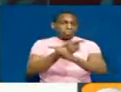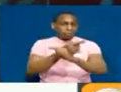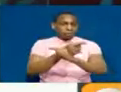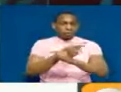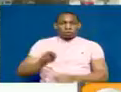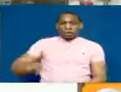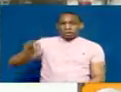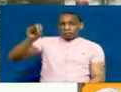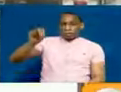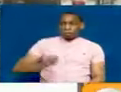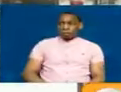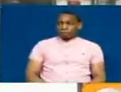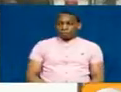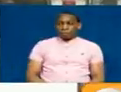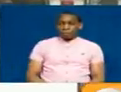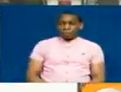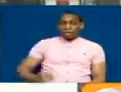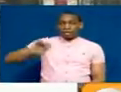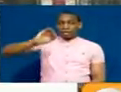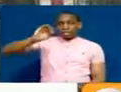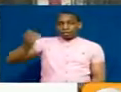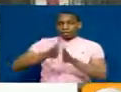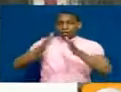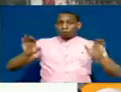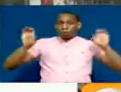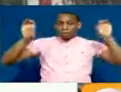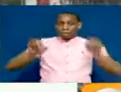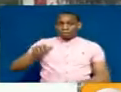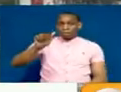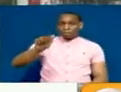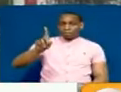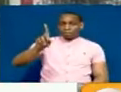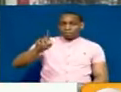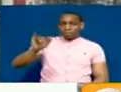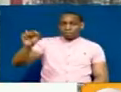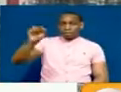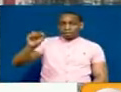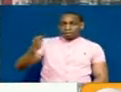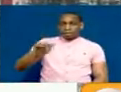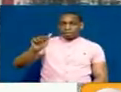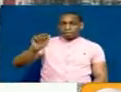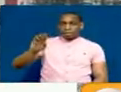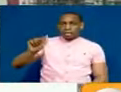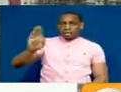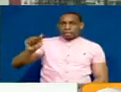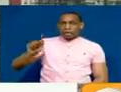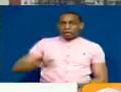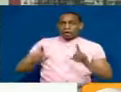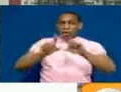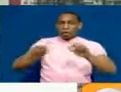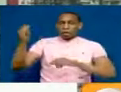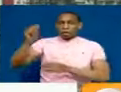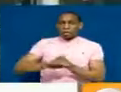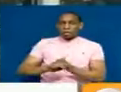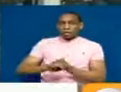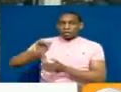conflict in the north. The capital city of Ethiopia, Addis Ababa, is often referred to as the political capital